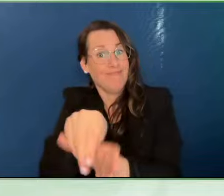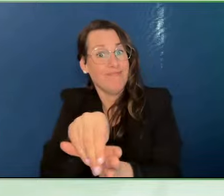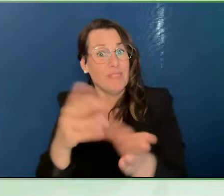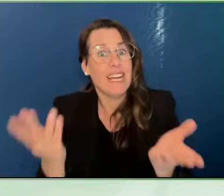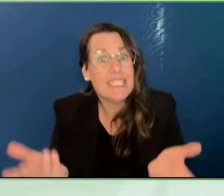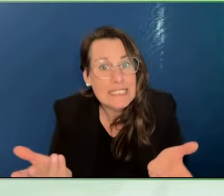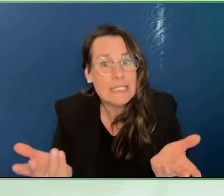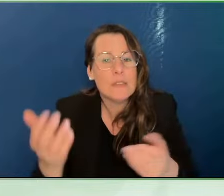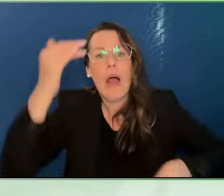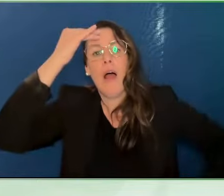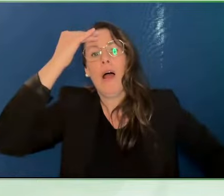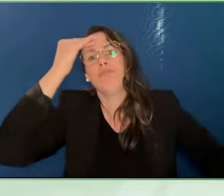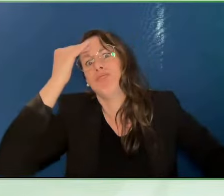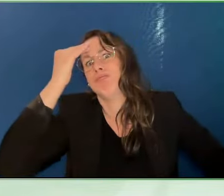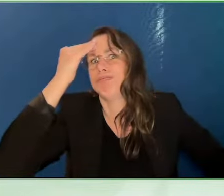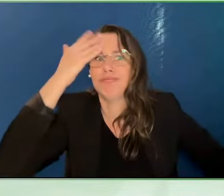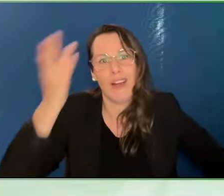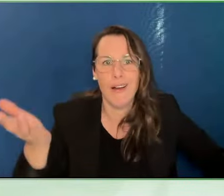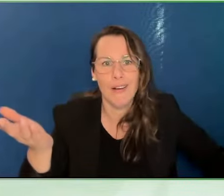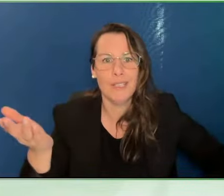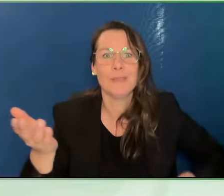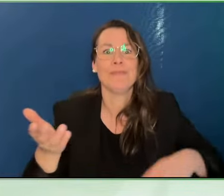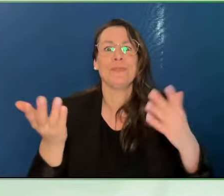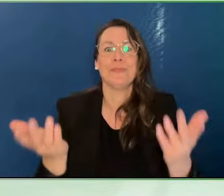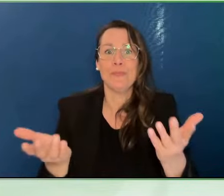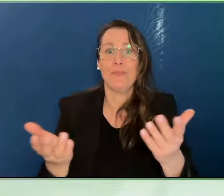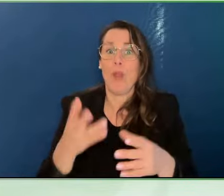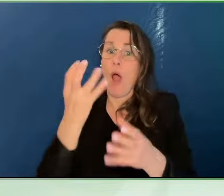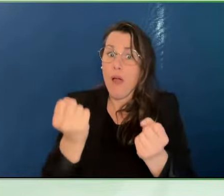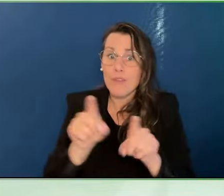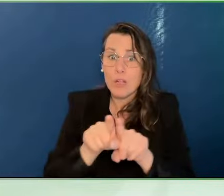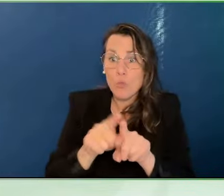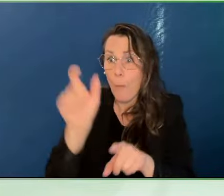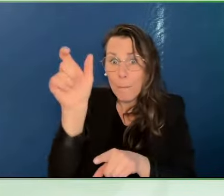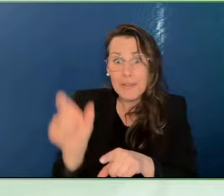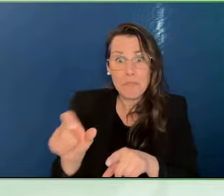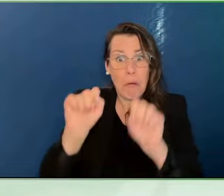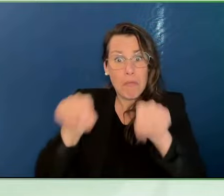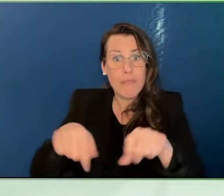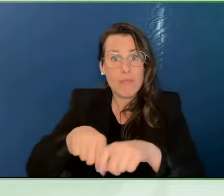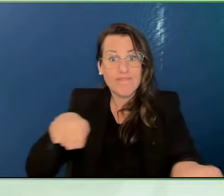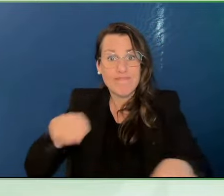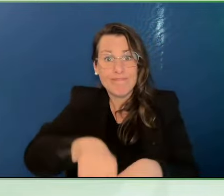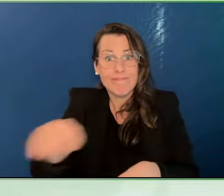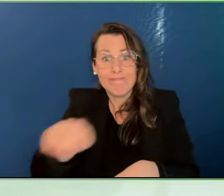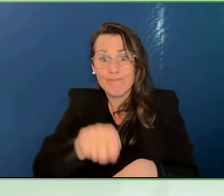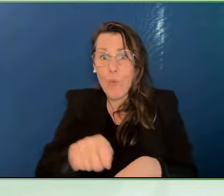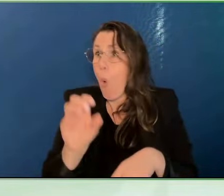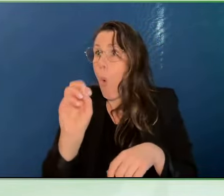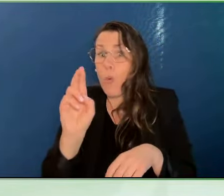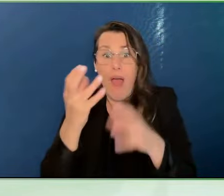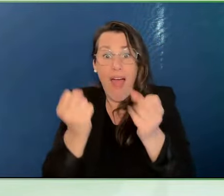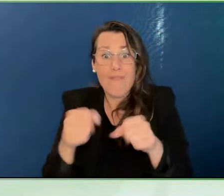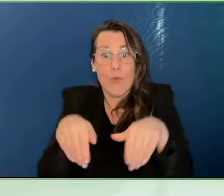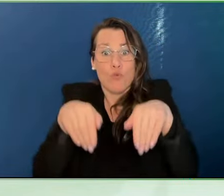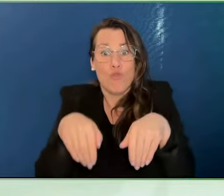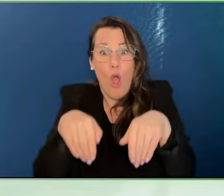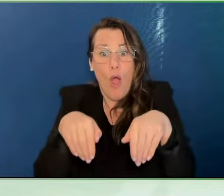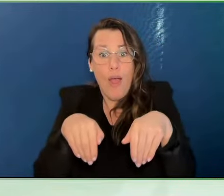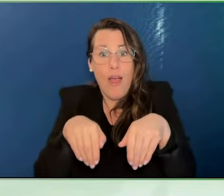say anybody who's going to participate, including sign language interpreters, anyone, all the vendors, have to go through disability